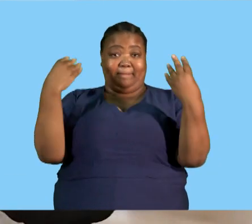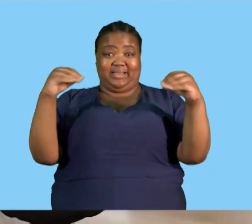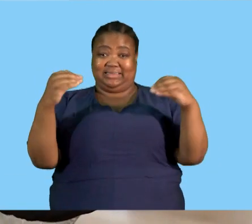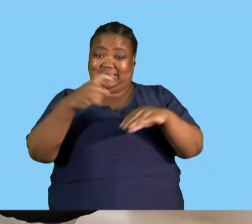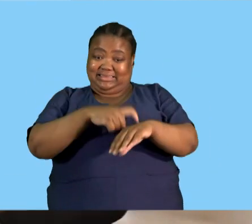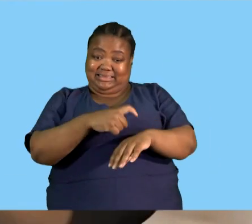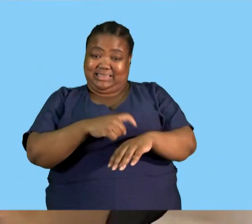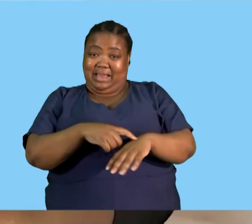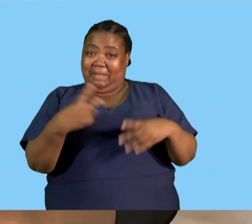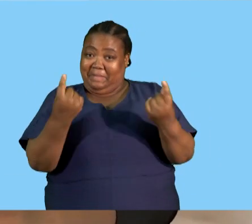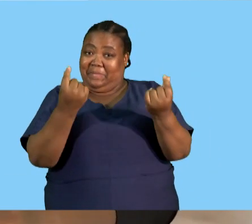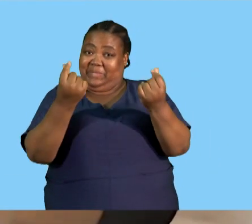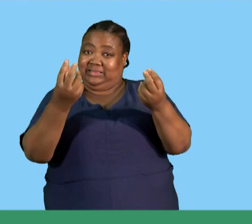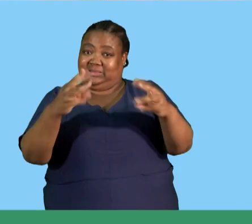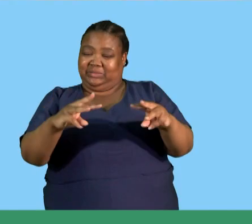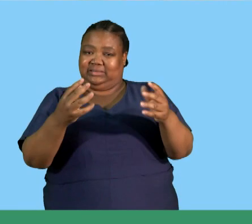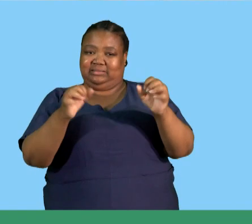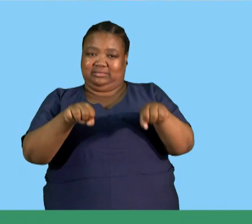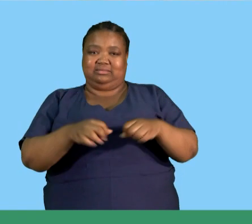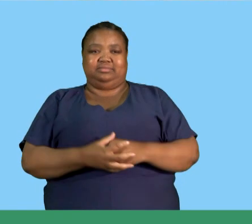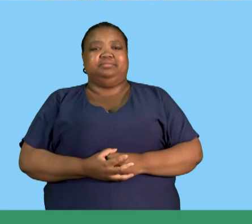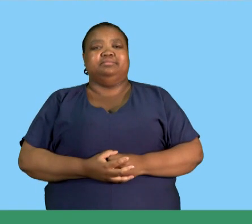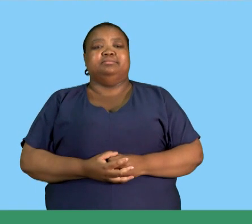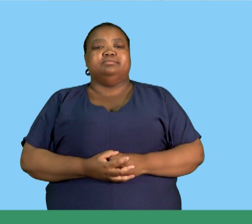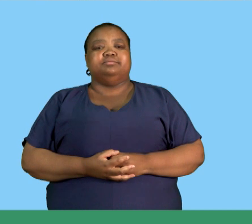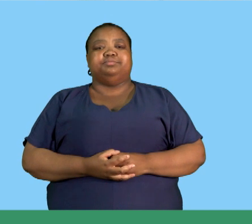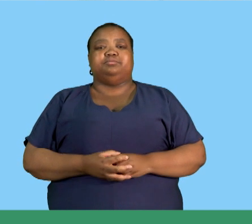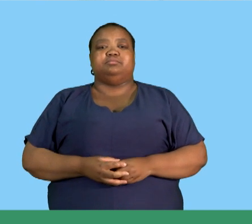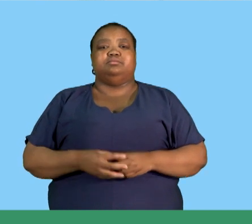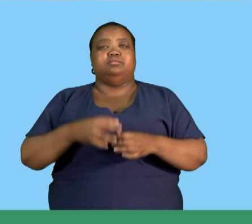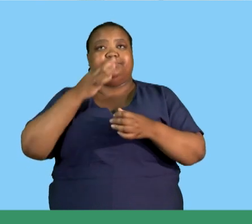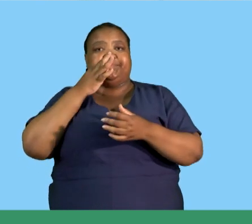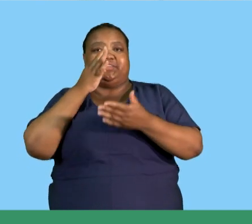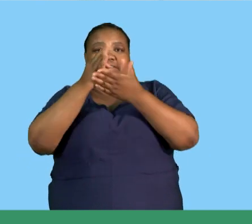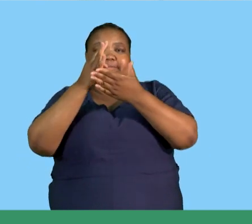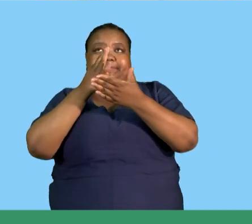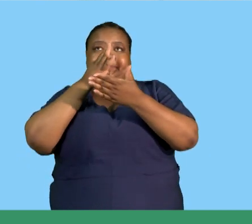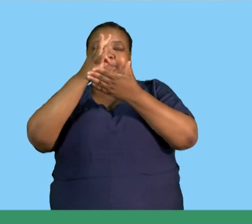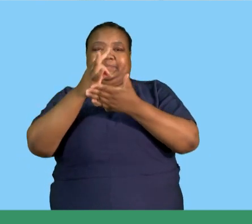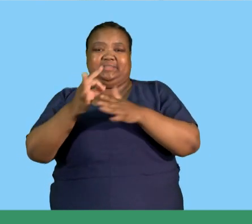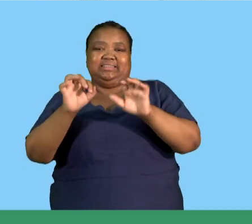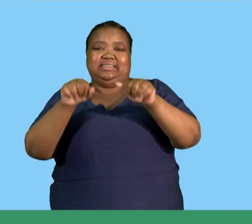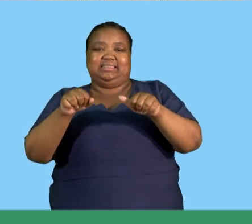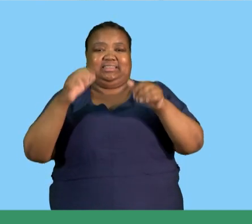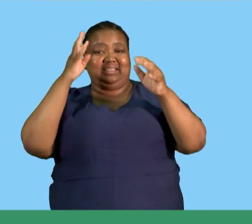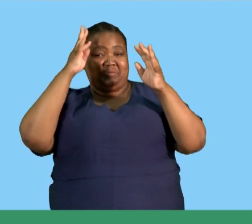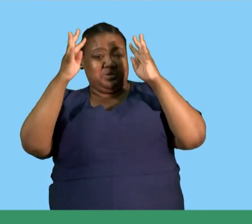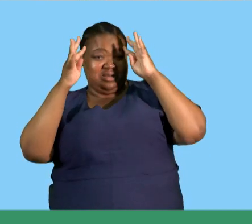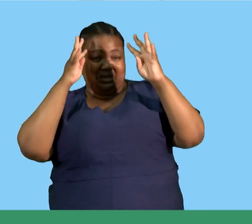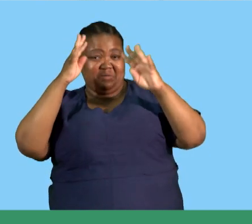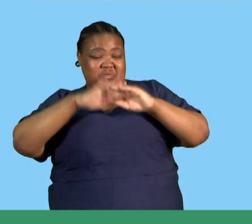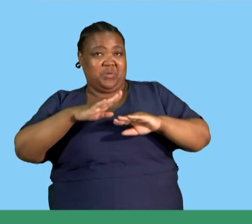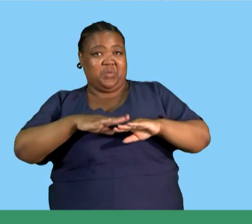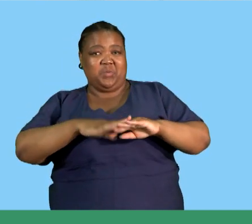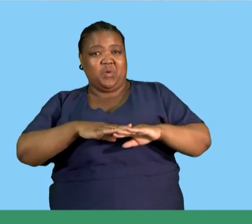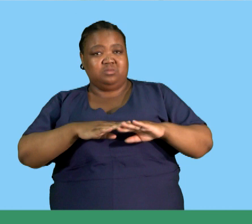is money. Right, suggestions may not be as creative as when a group throws ideas